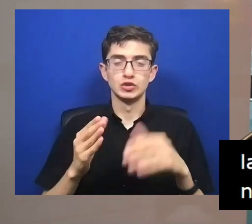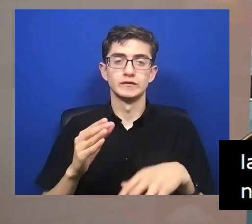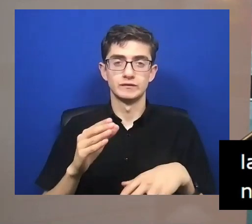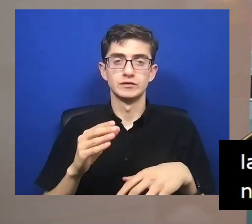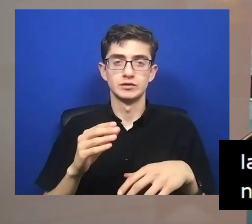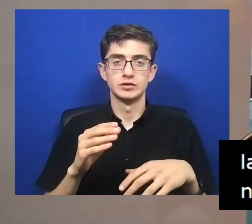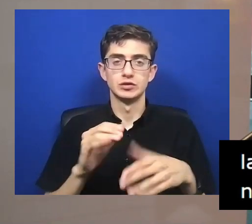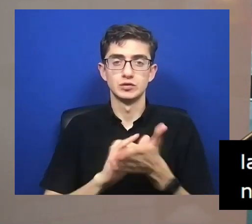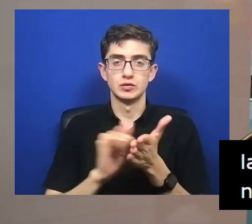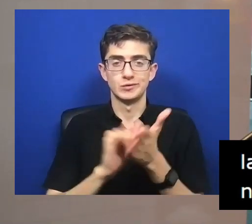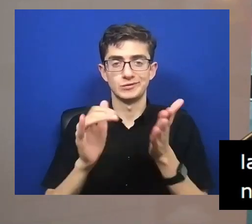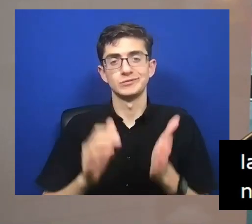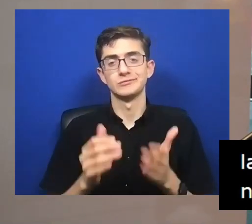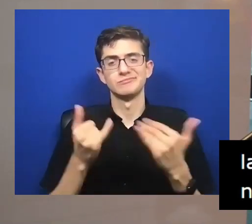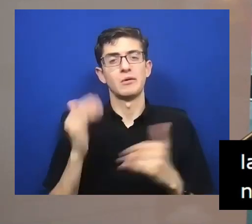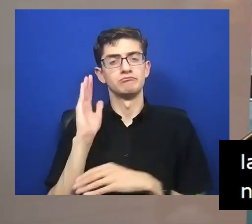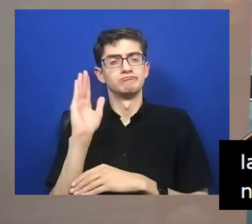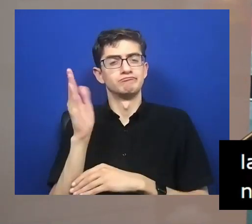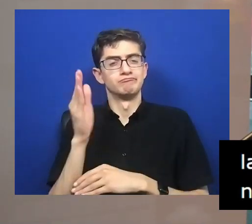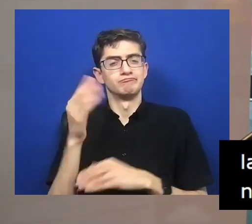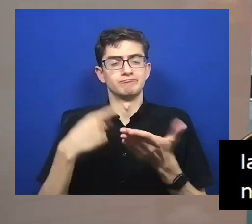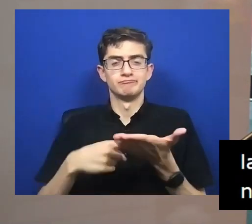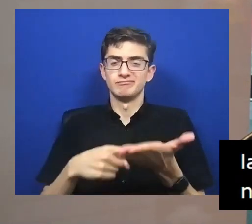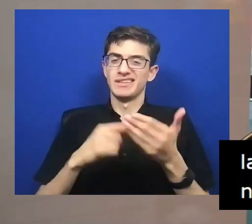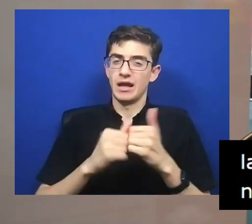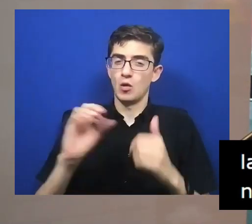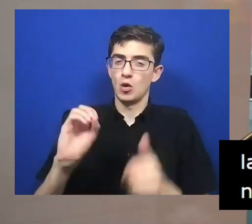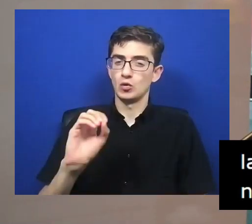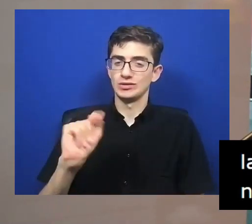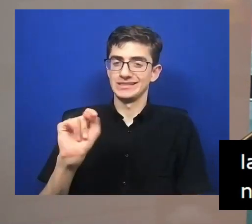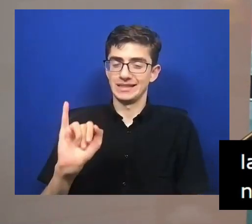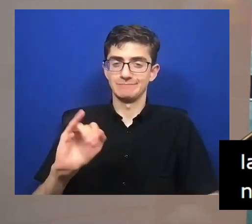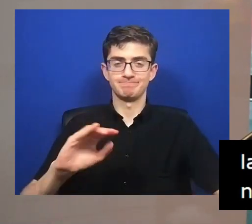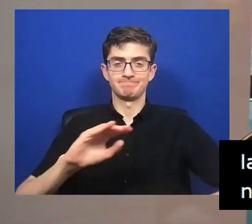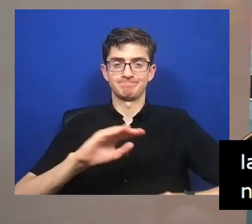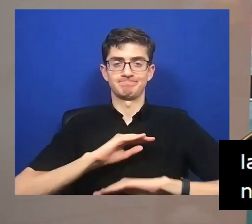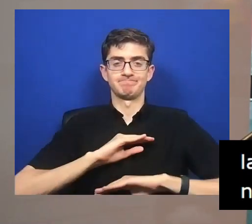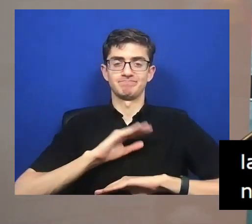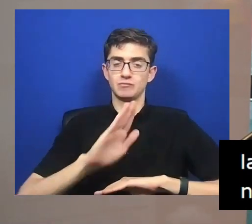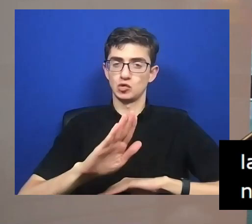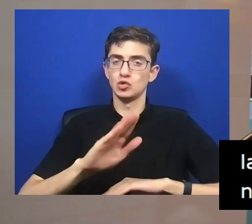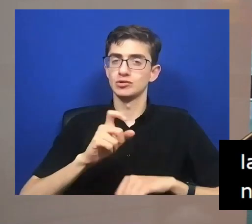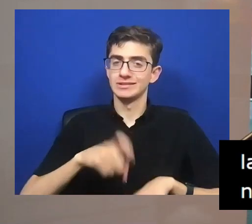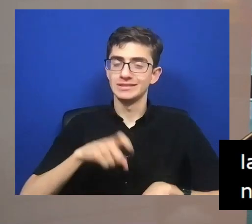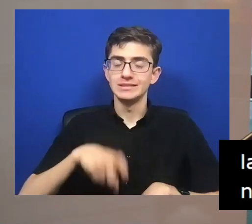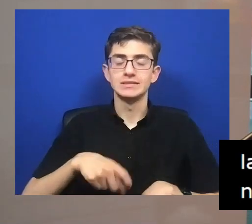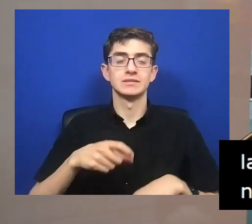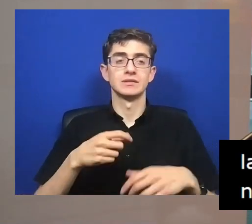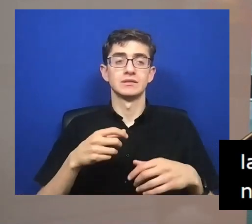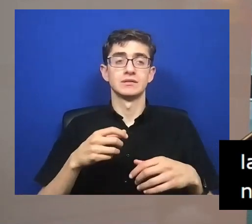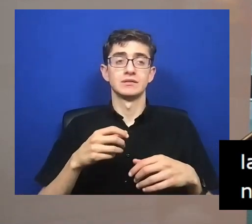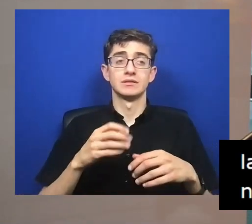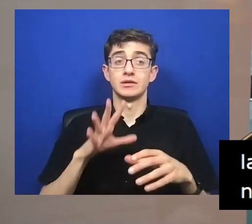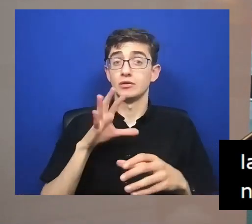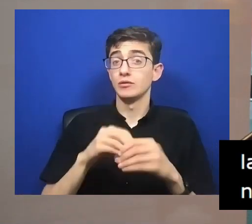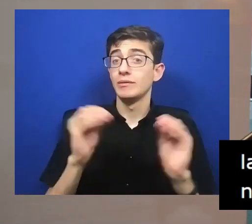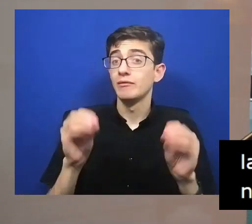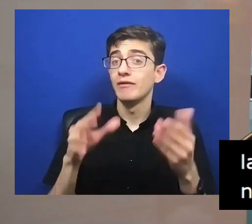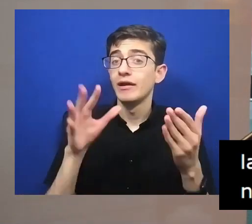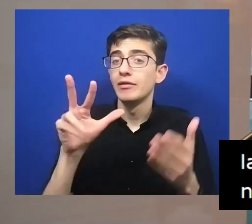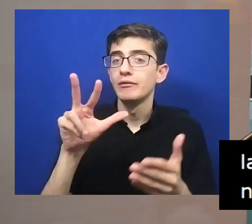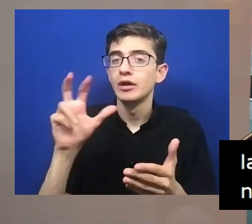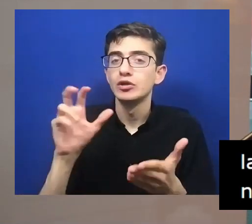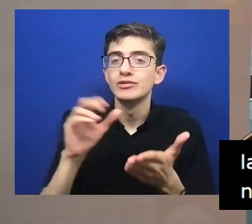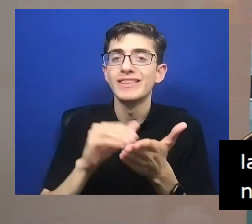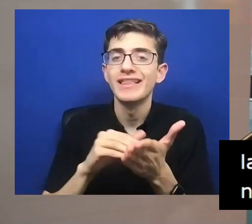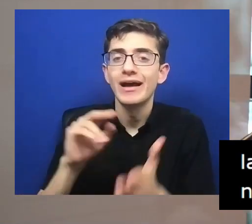a cornerstone digital equity efforts, which include providing 300,000 NYCHA residents with free in-home internet